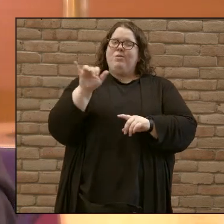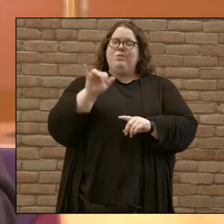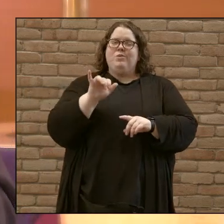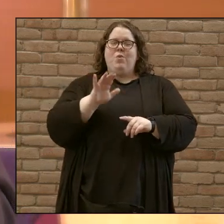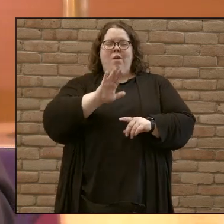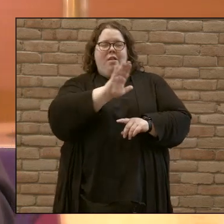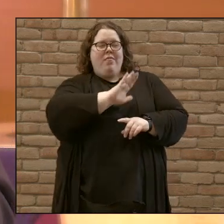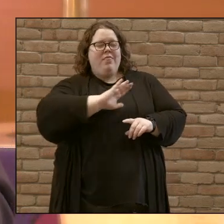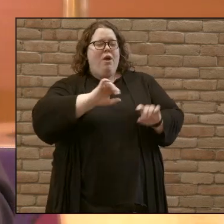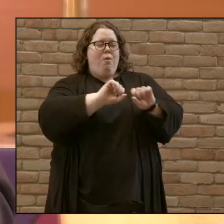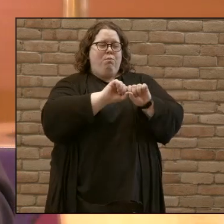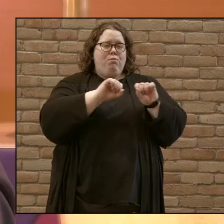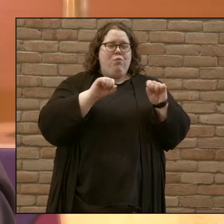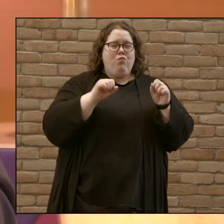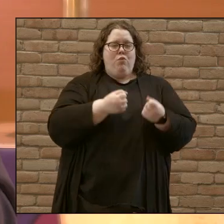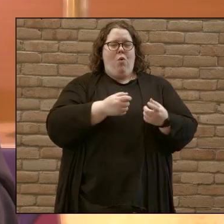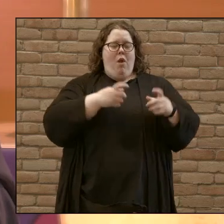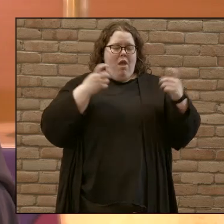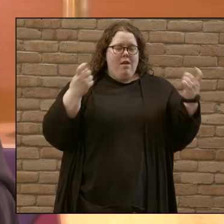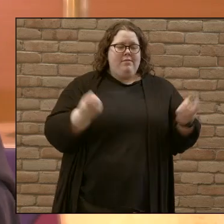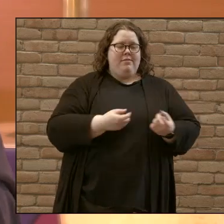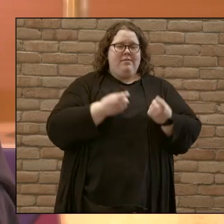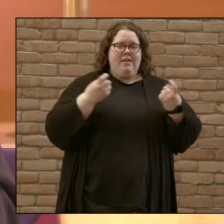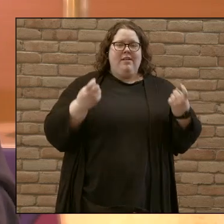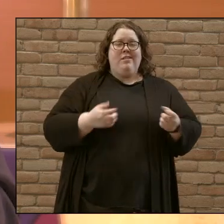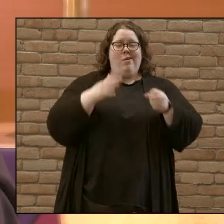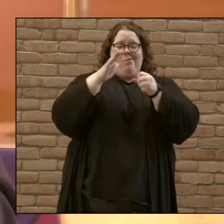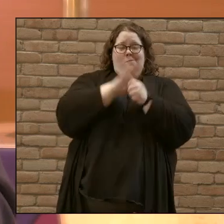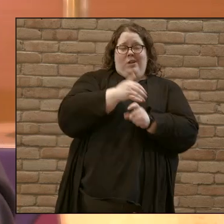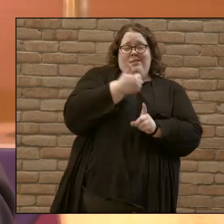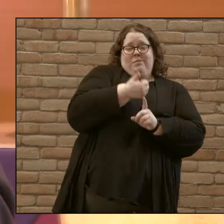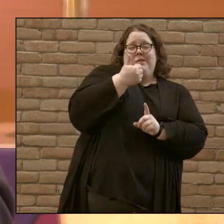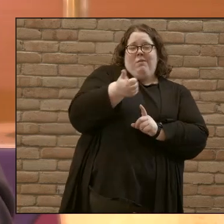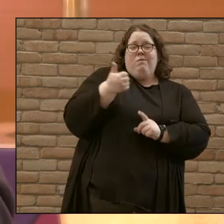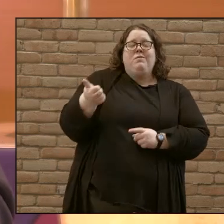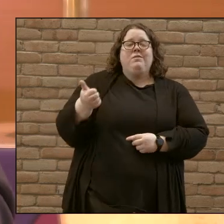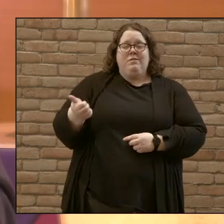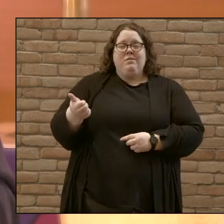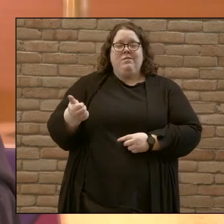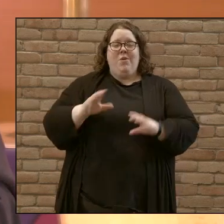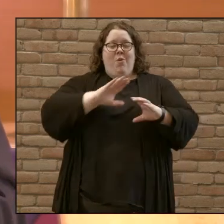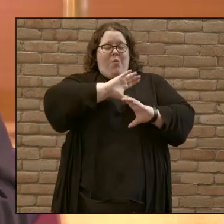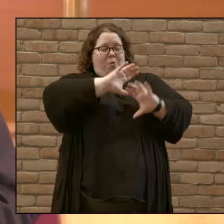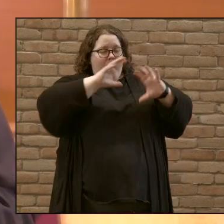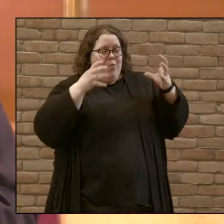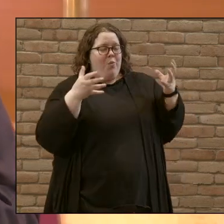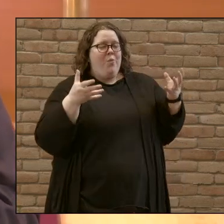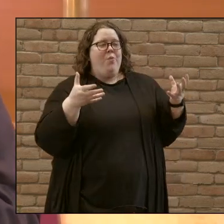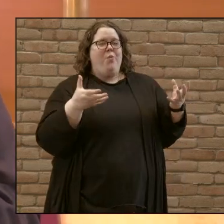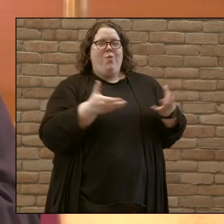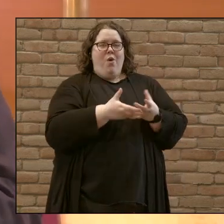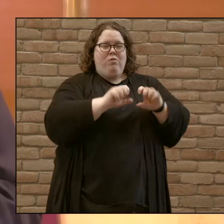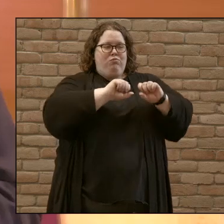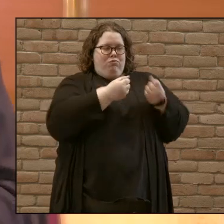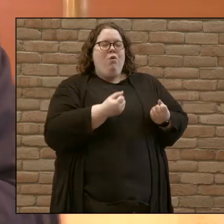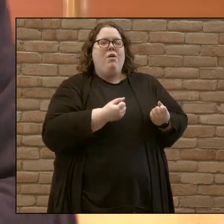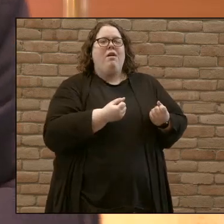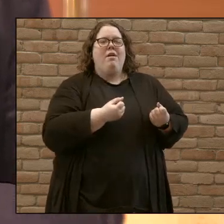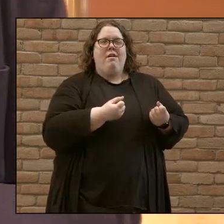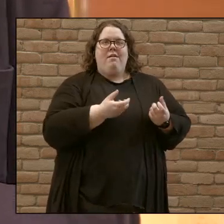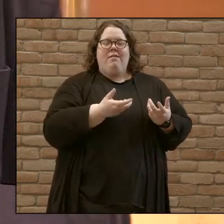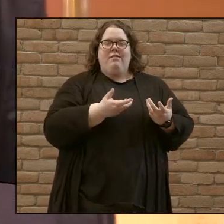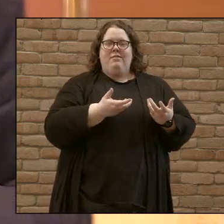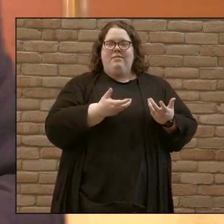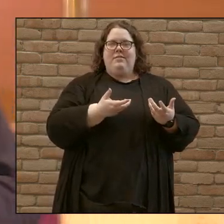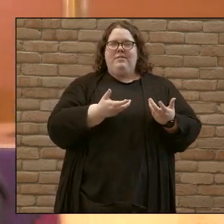own brokenness, the brokenness of the world that surrounded them, their sin, and